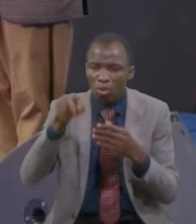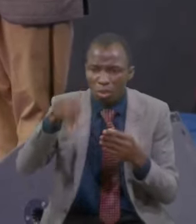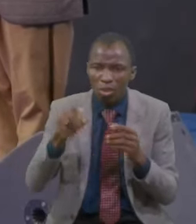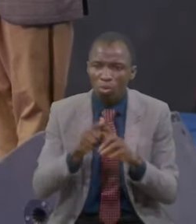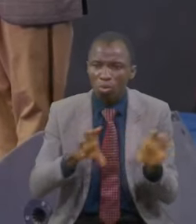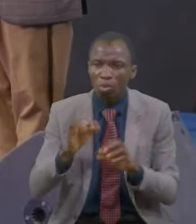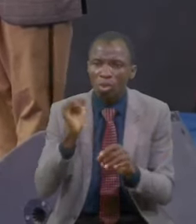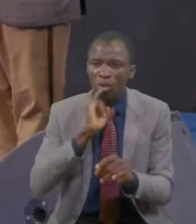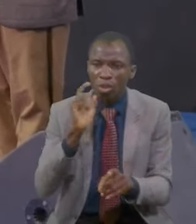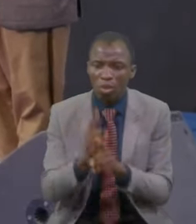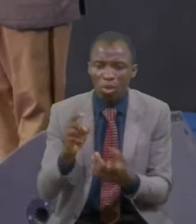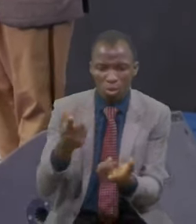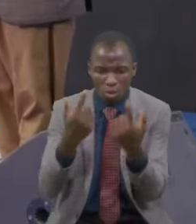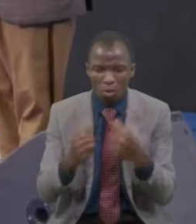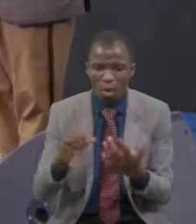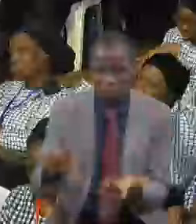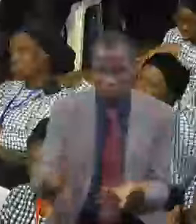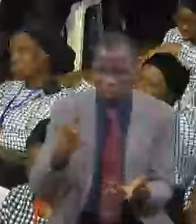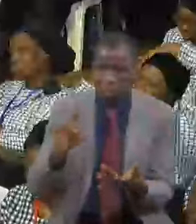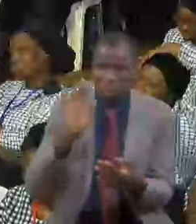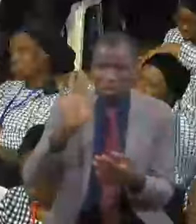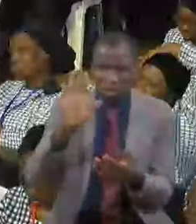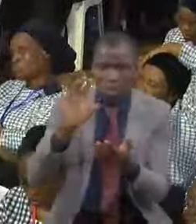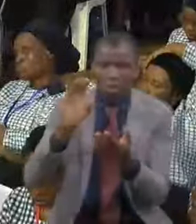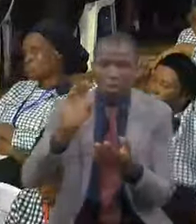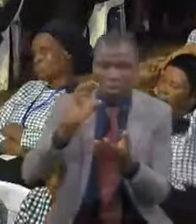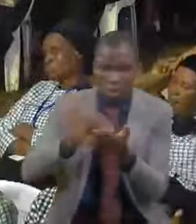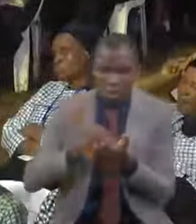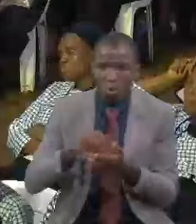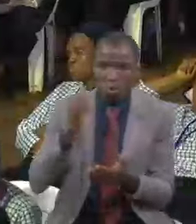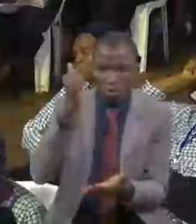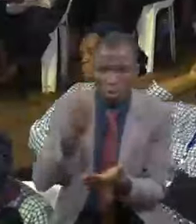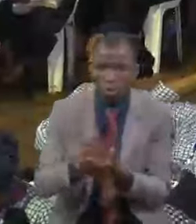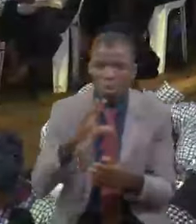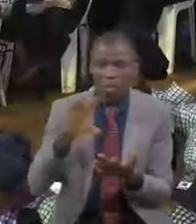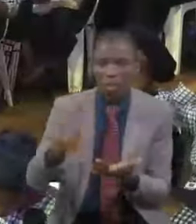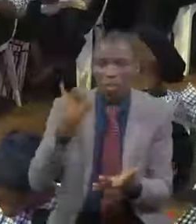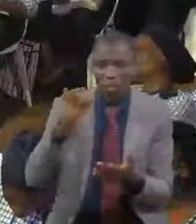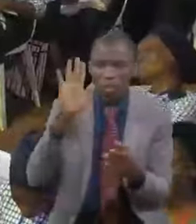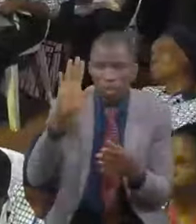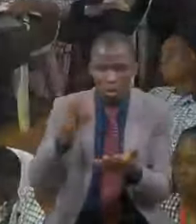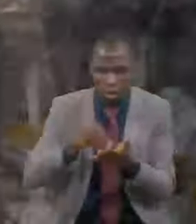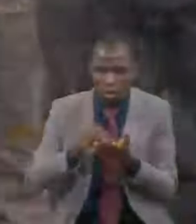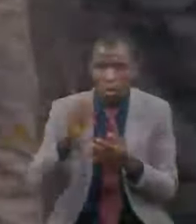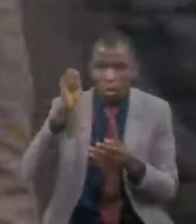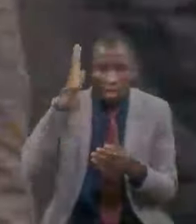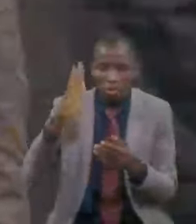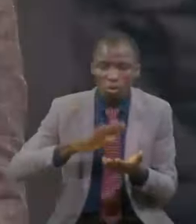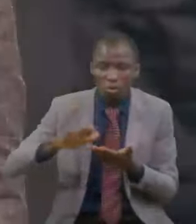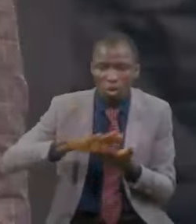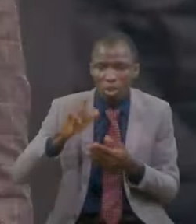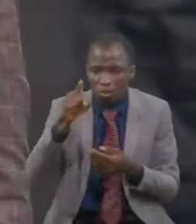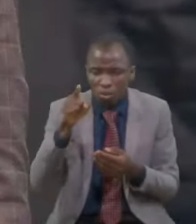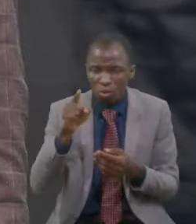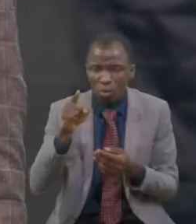own. Pick up your own. Pick up your own. It will forgive you. It will save